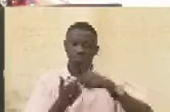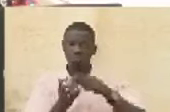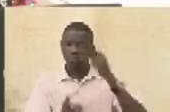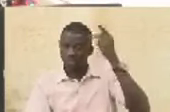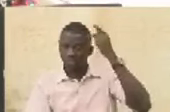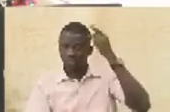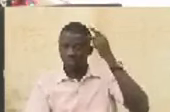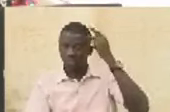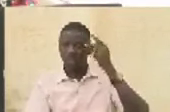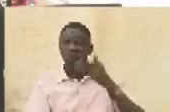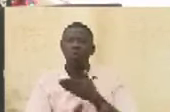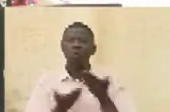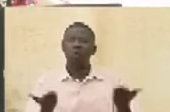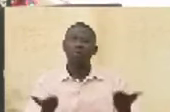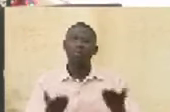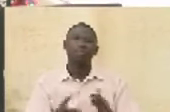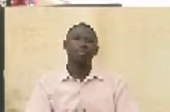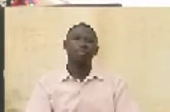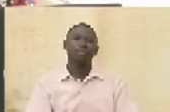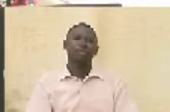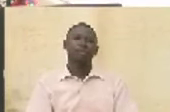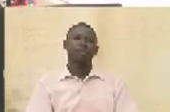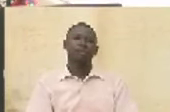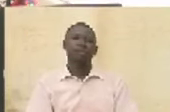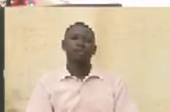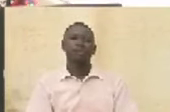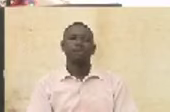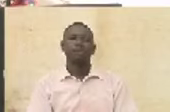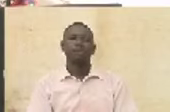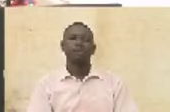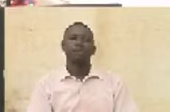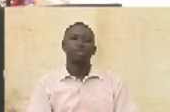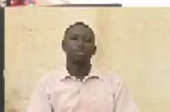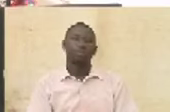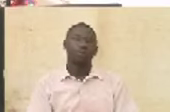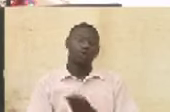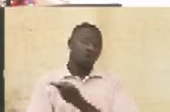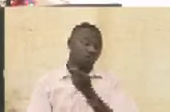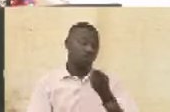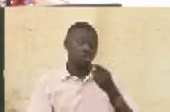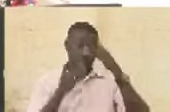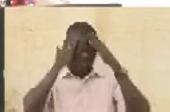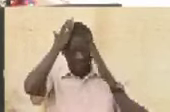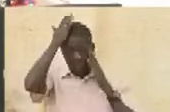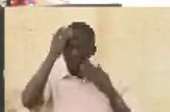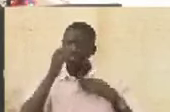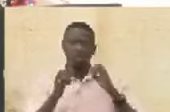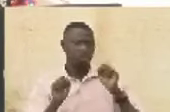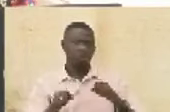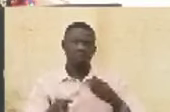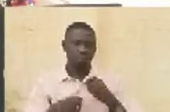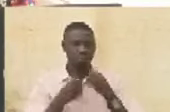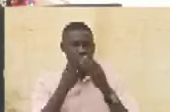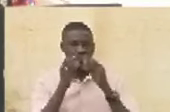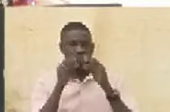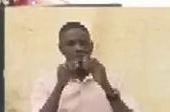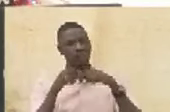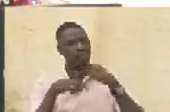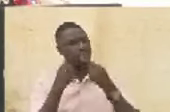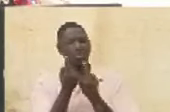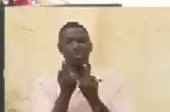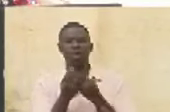lile. O sojaro nta mo fono le kon. Those soldiers, I cannot say anything about them.